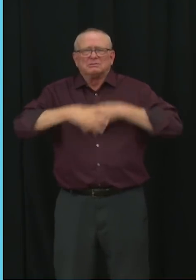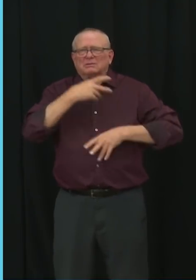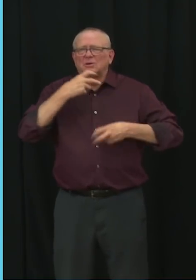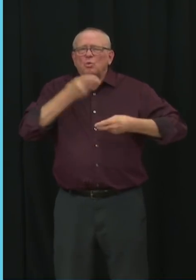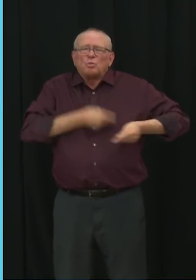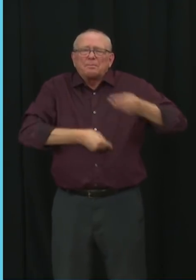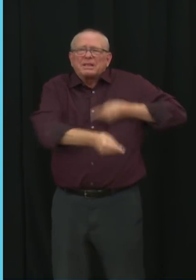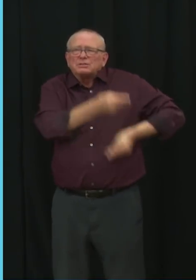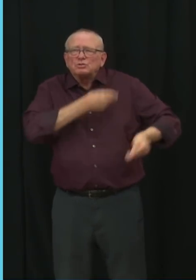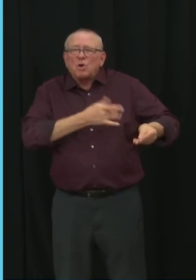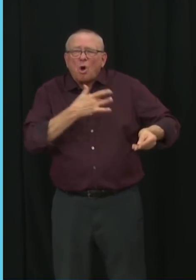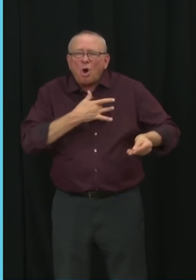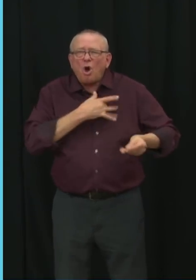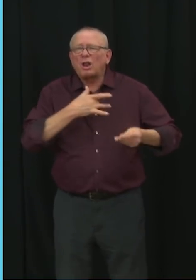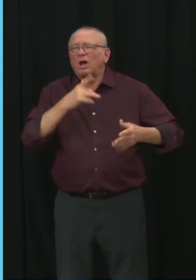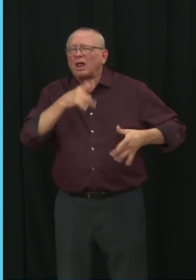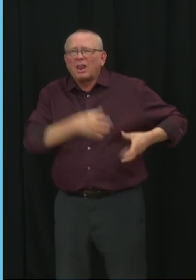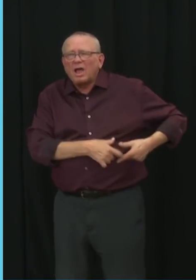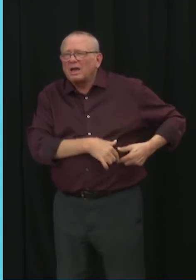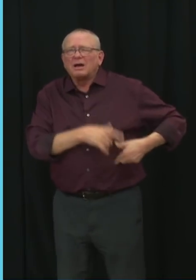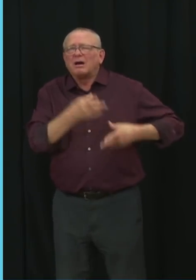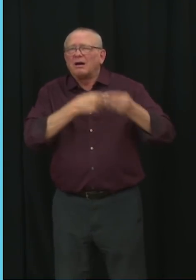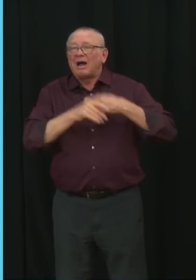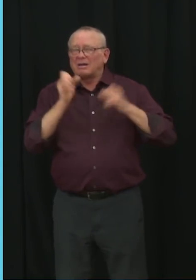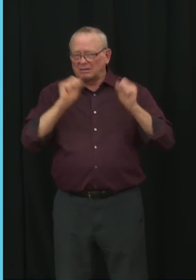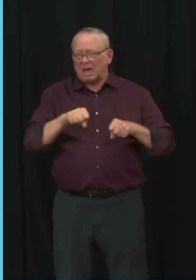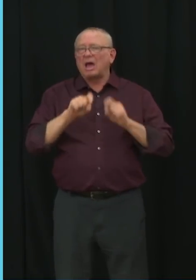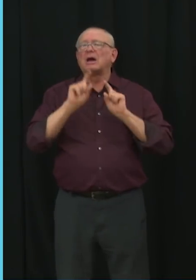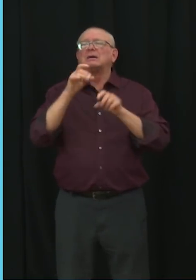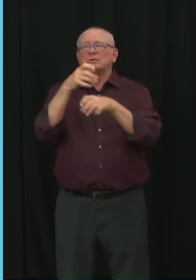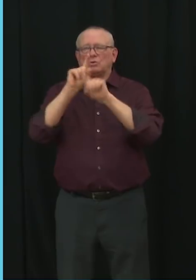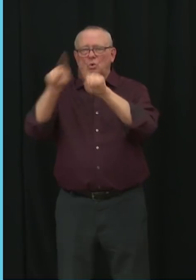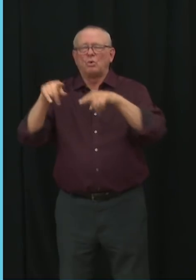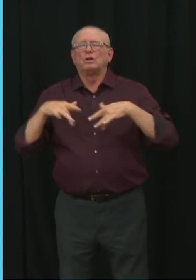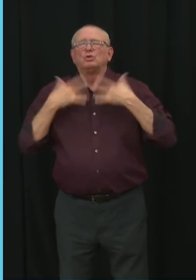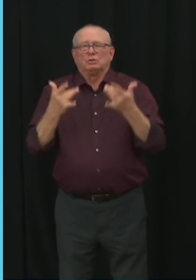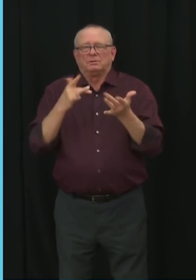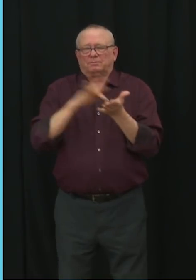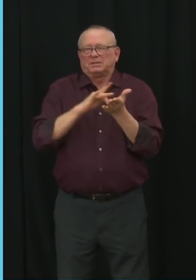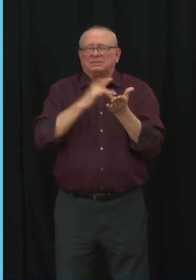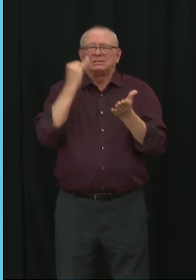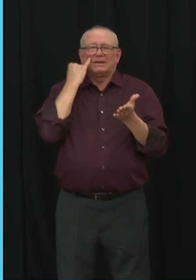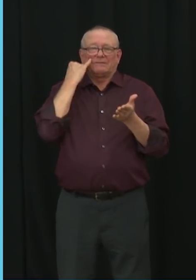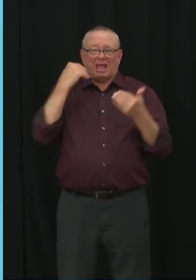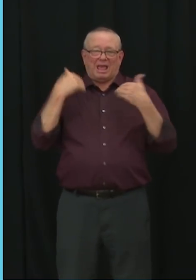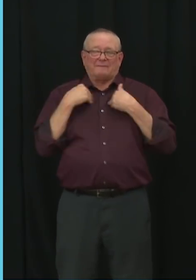Finally, anyone 18 or older who has a significant immunocompromising condition, like having had a